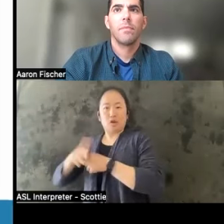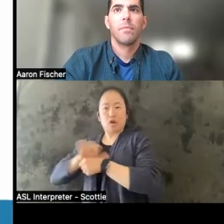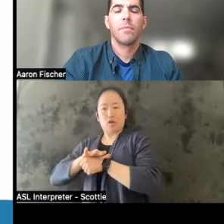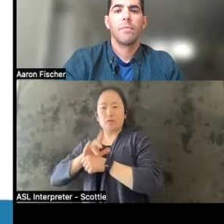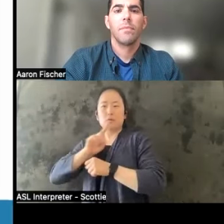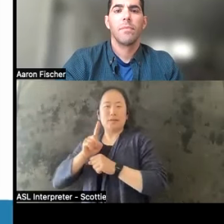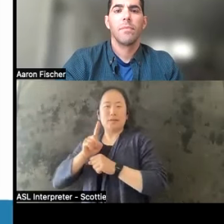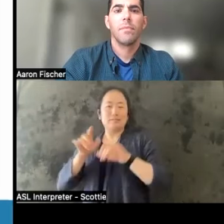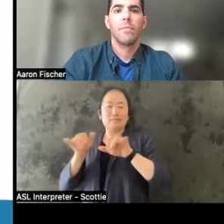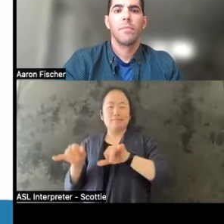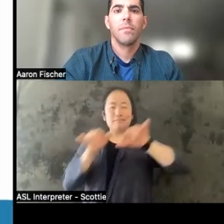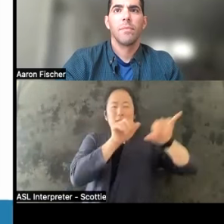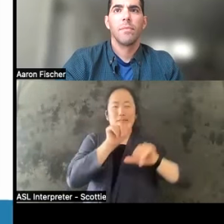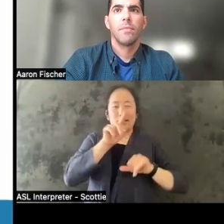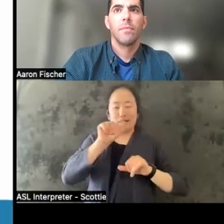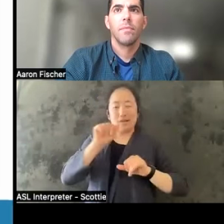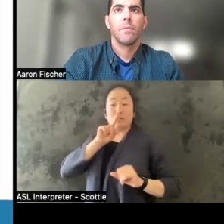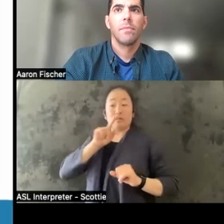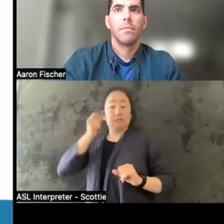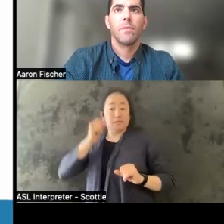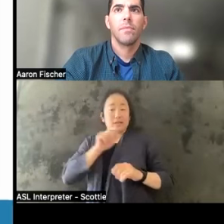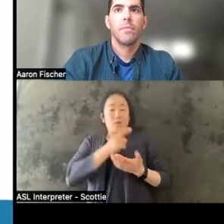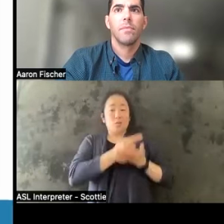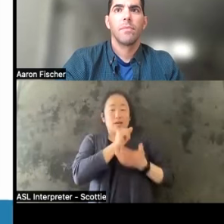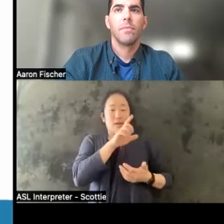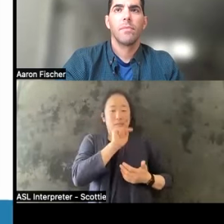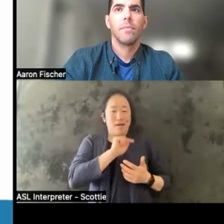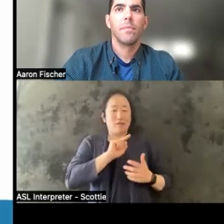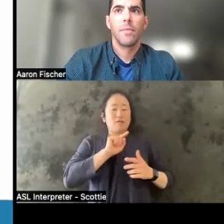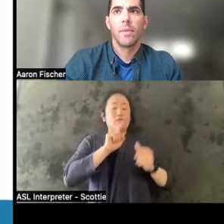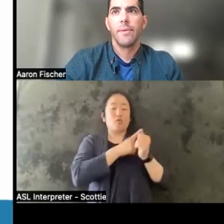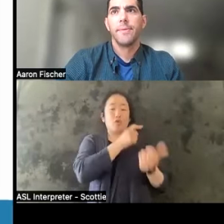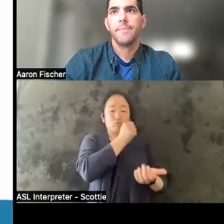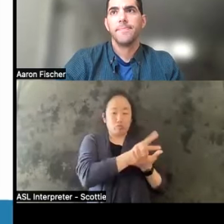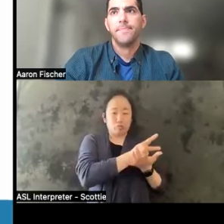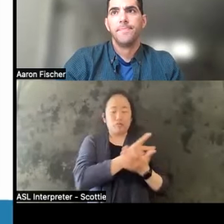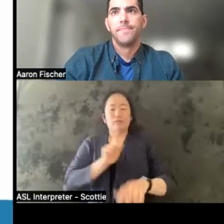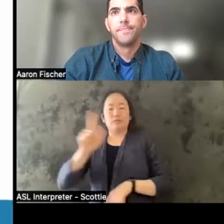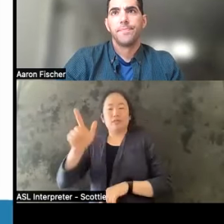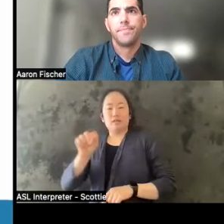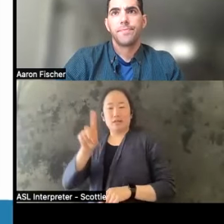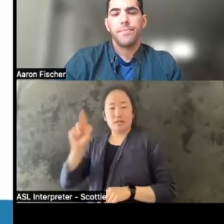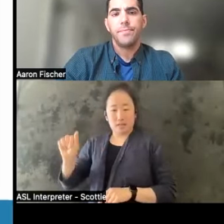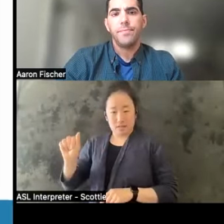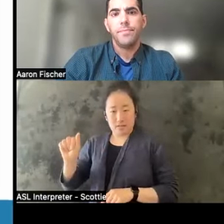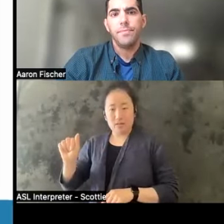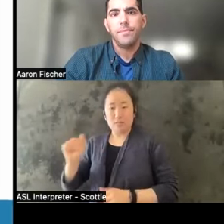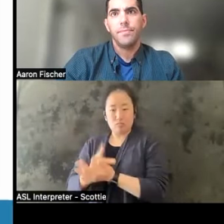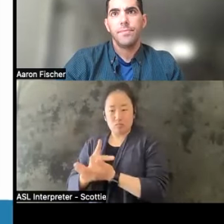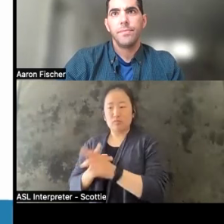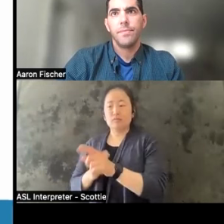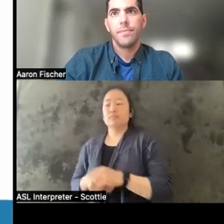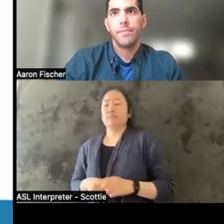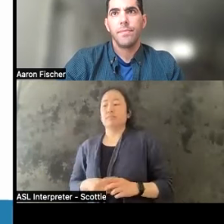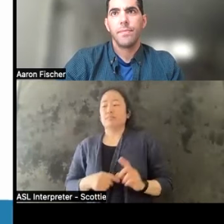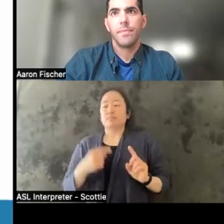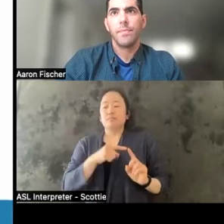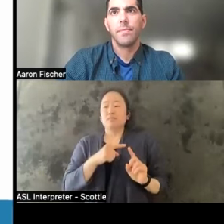ADA. What's different is what employers and whether other providers are